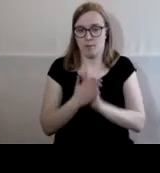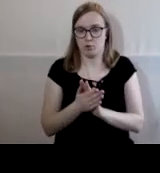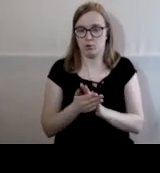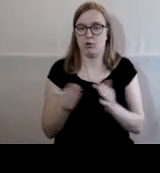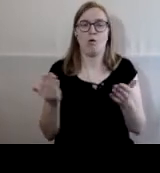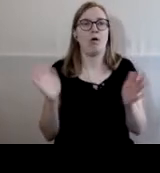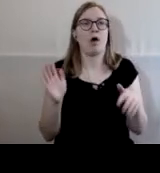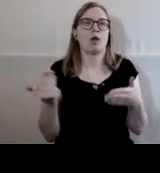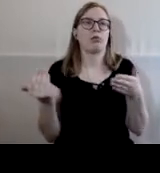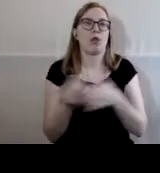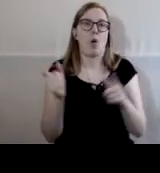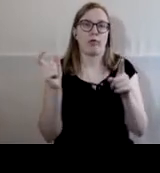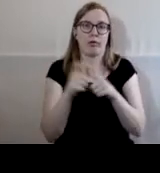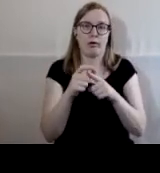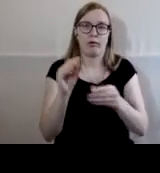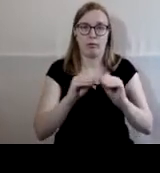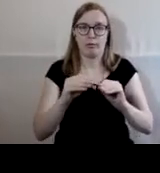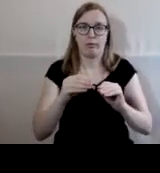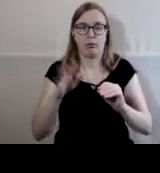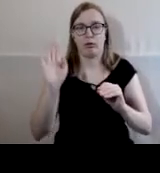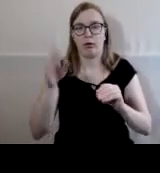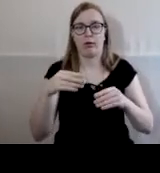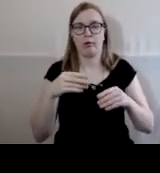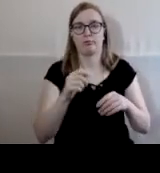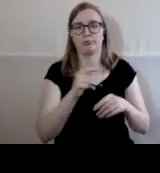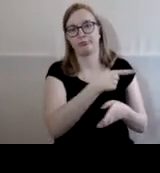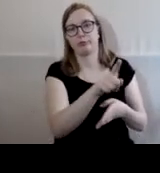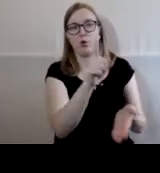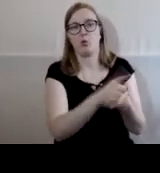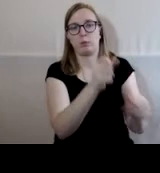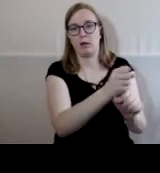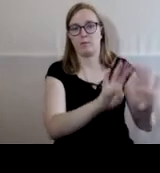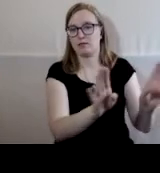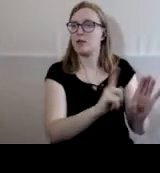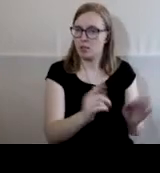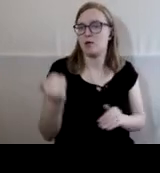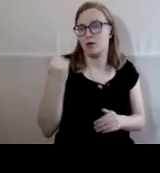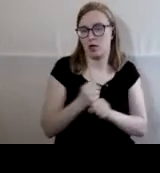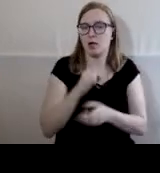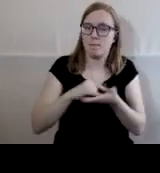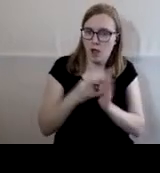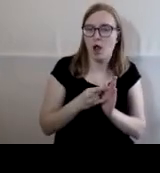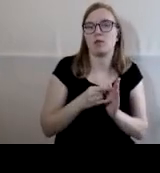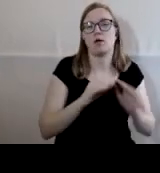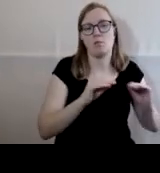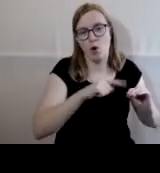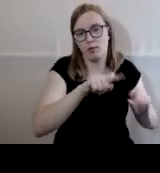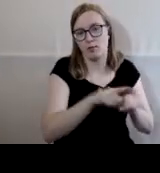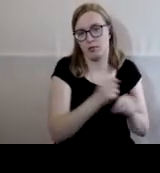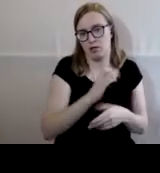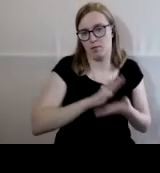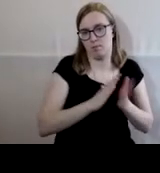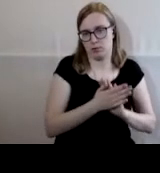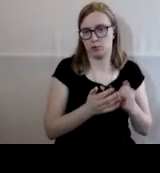new subject areas, or from other forms of employment into teaching, recruiting